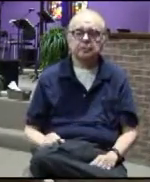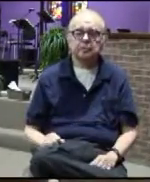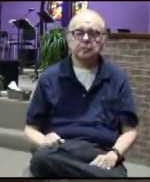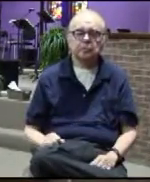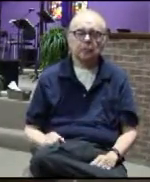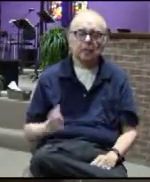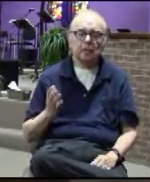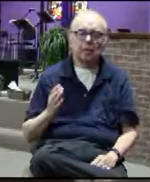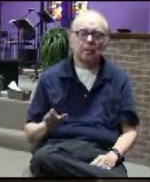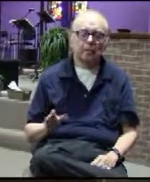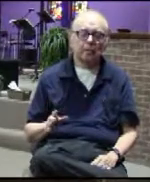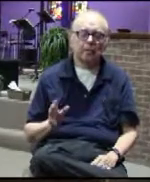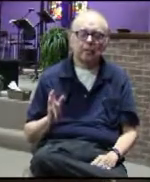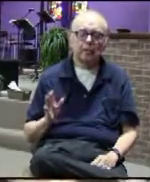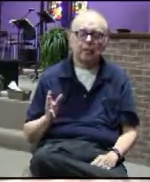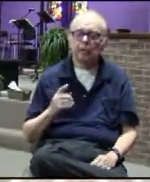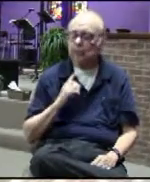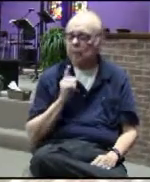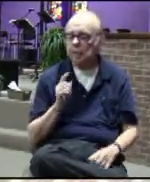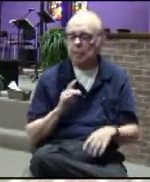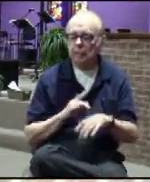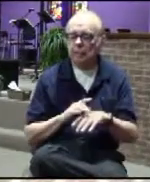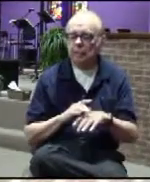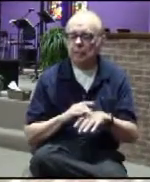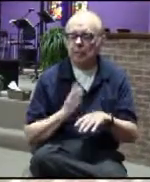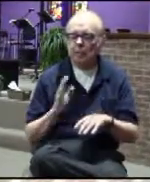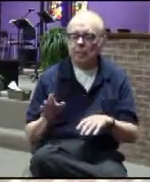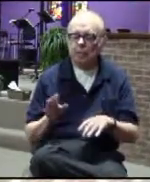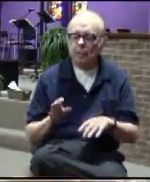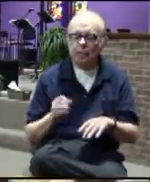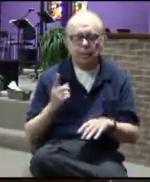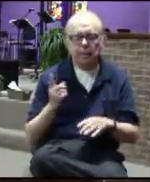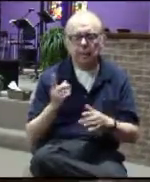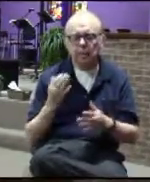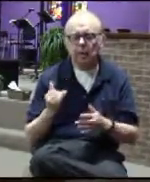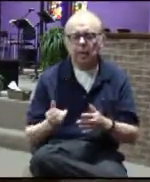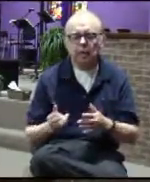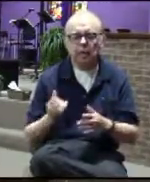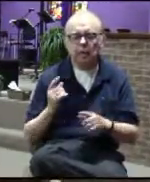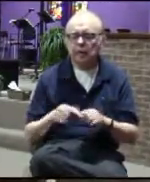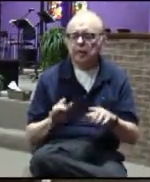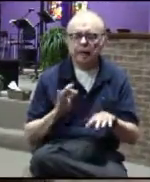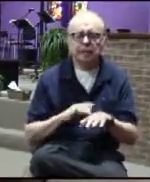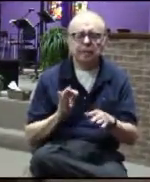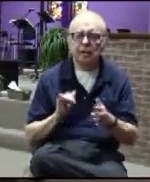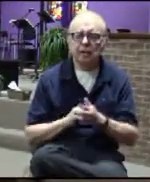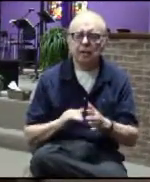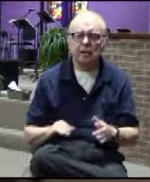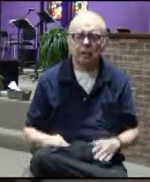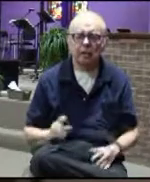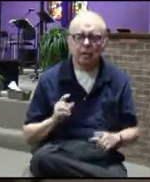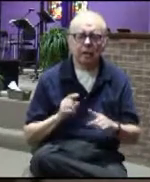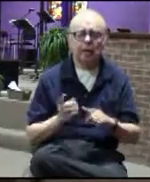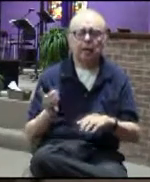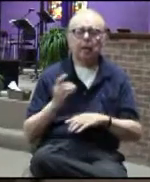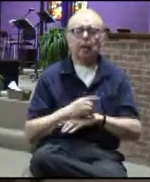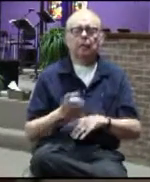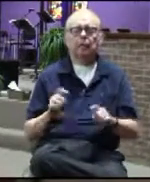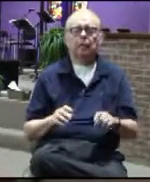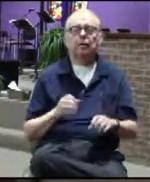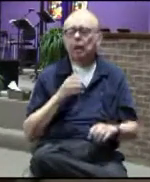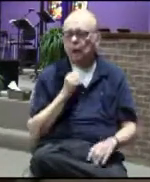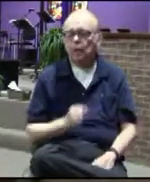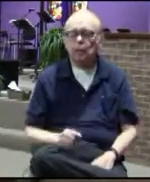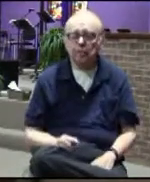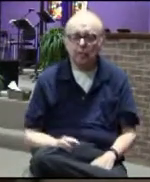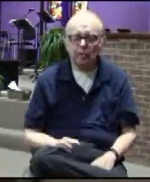they never really touched it but they never really fully understand why they couldn't touch it until one day when they got